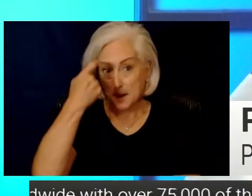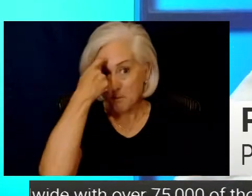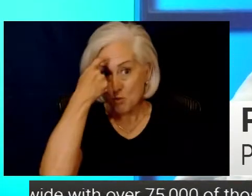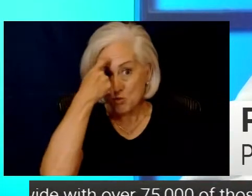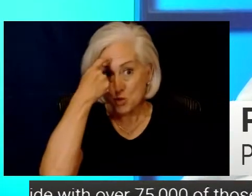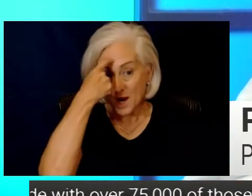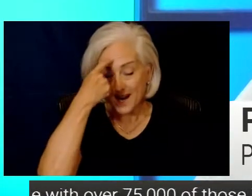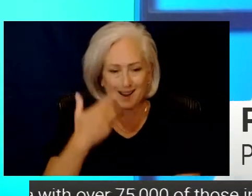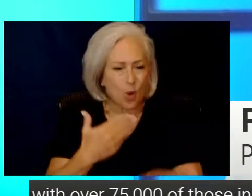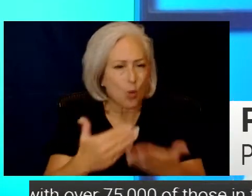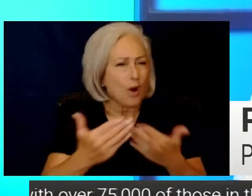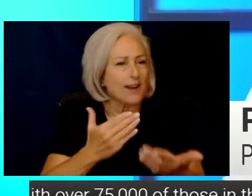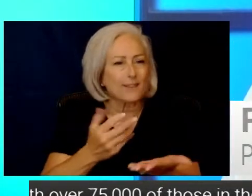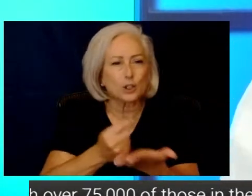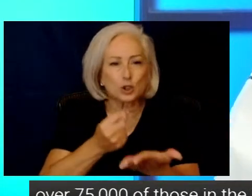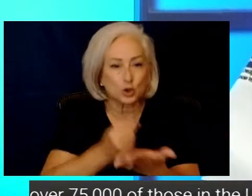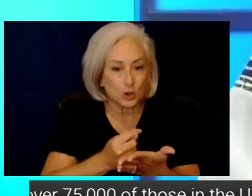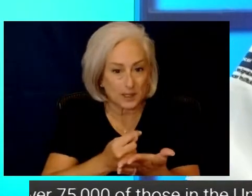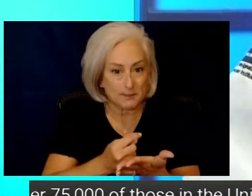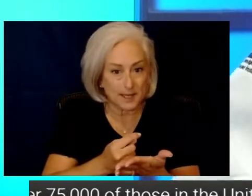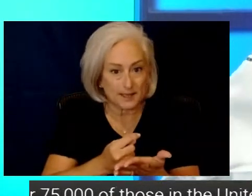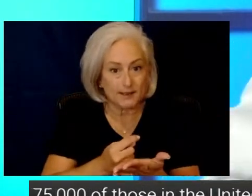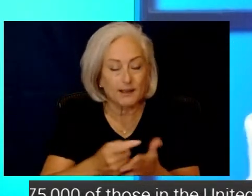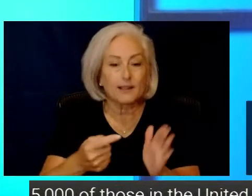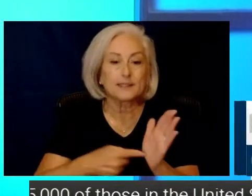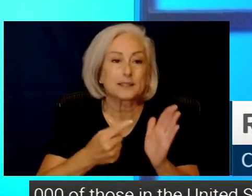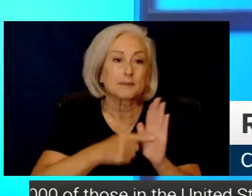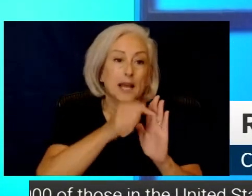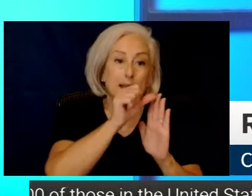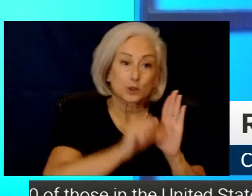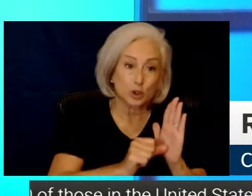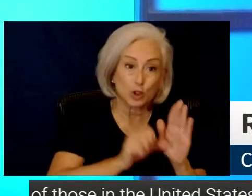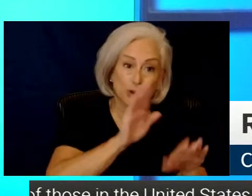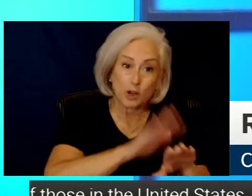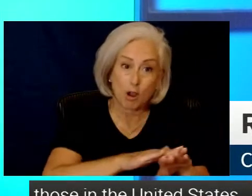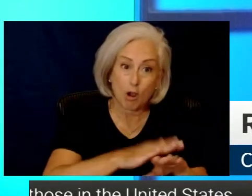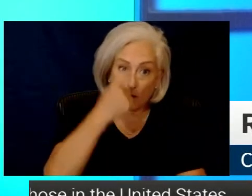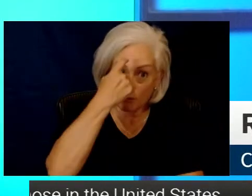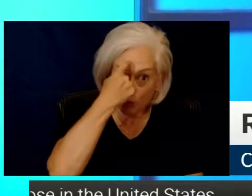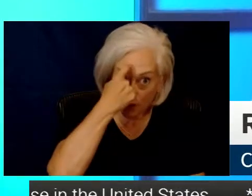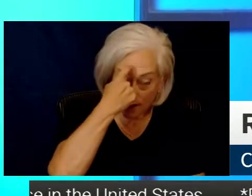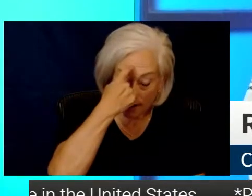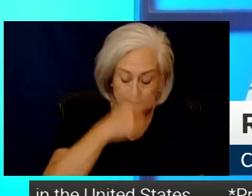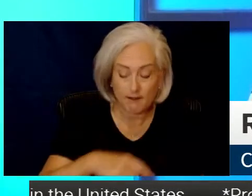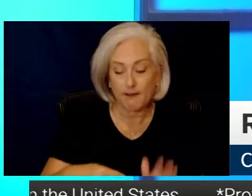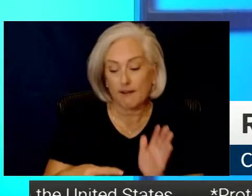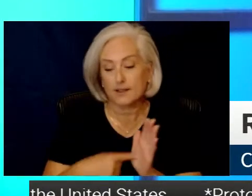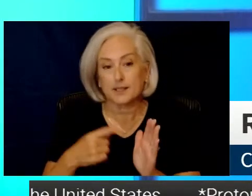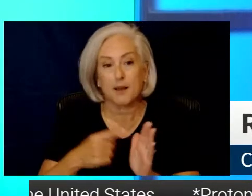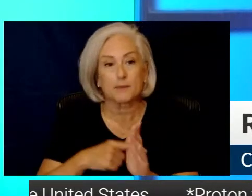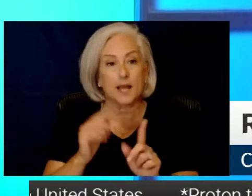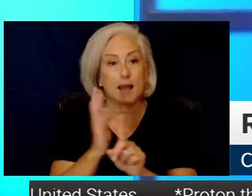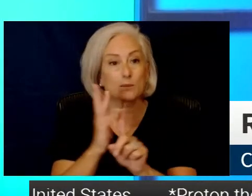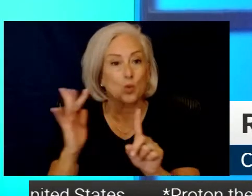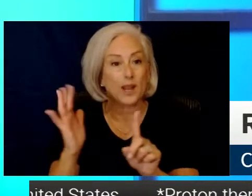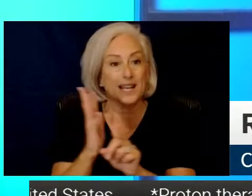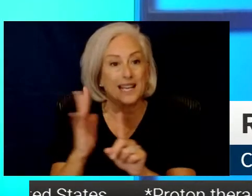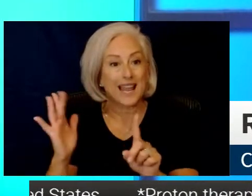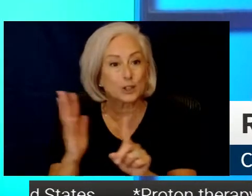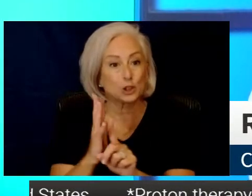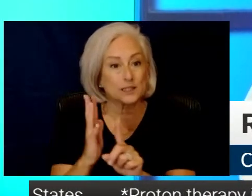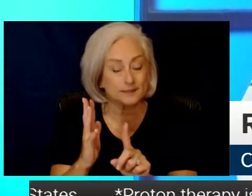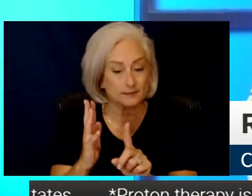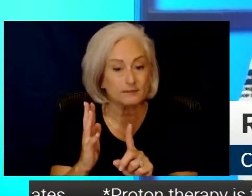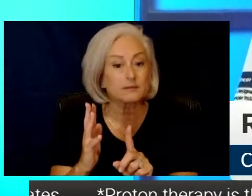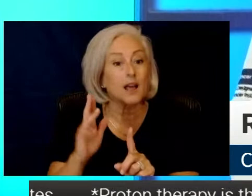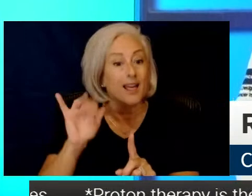give, sometimes you have your brain operated on, sometimes you use radiation to treat part of the brain. That part of the brain that's being